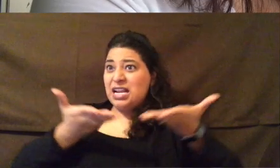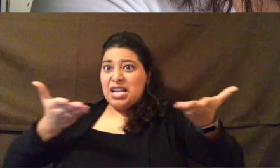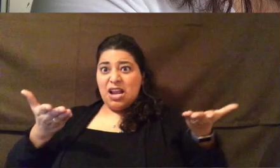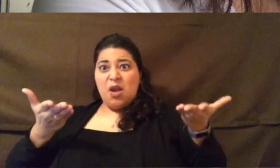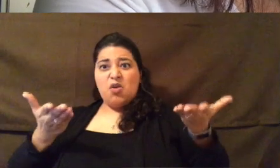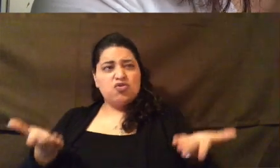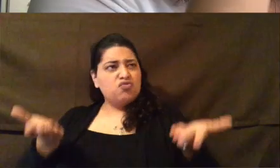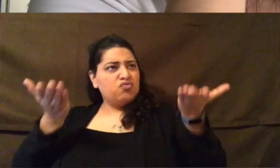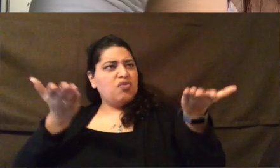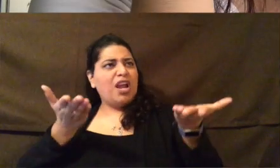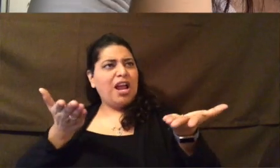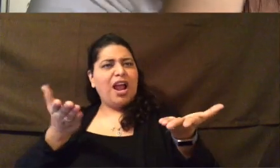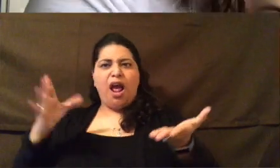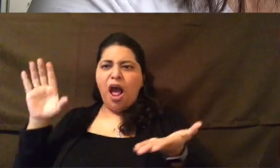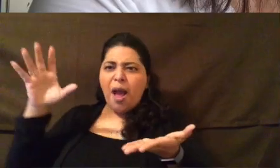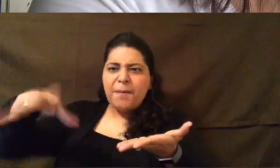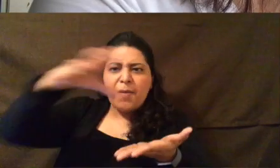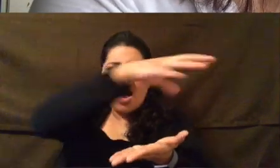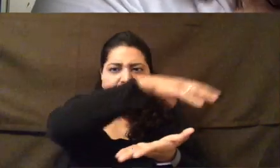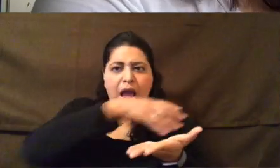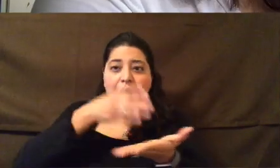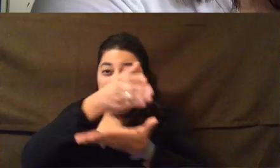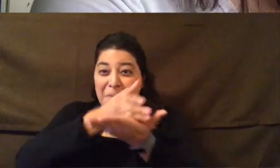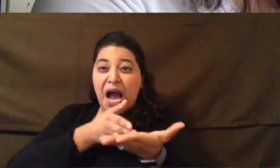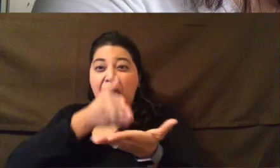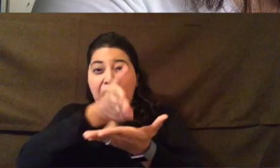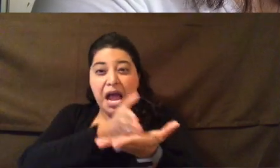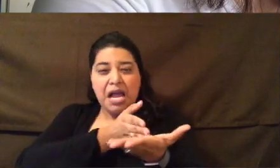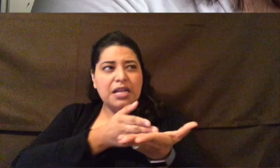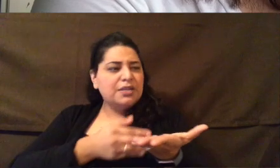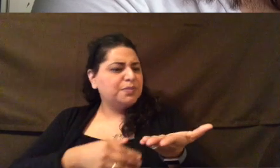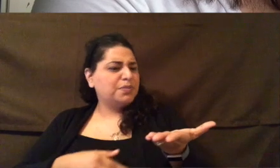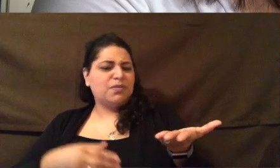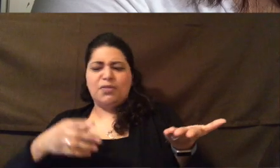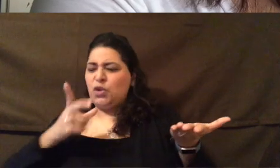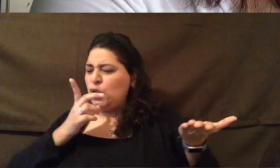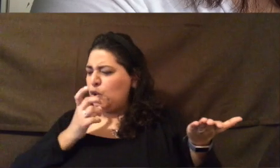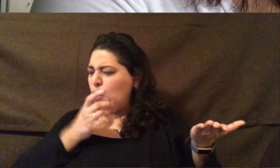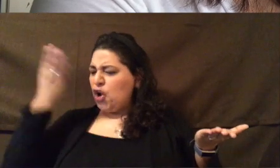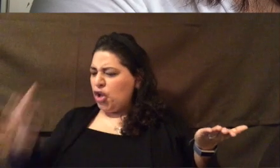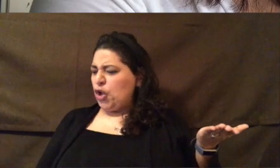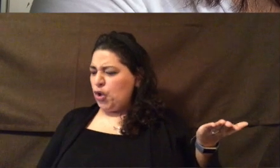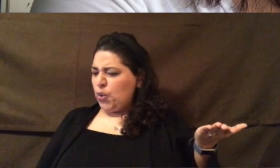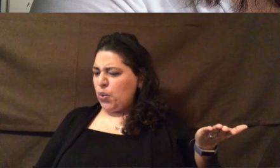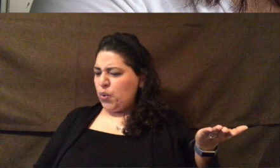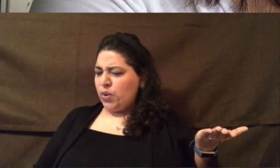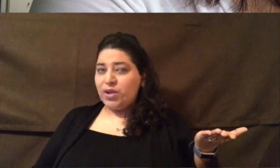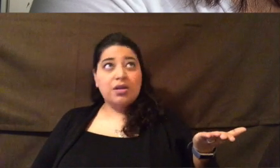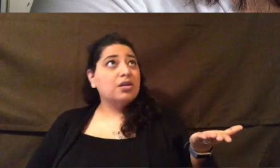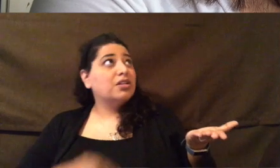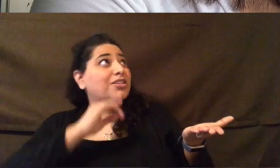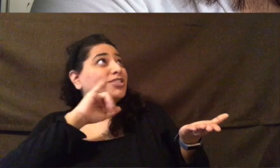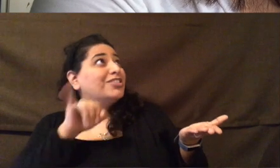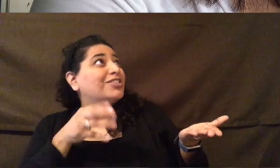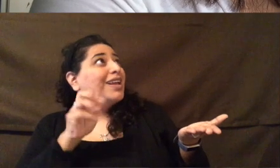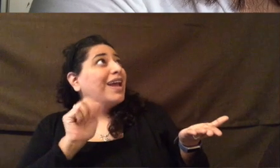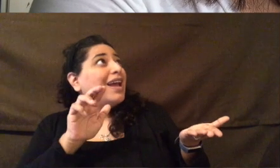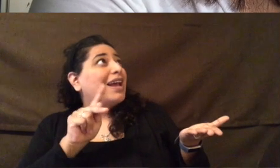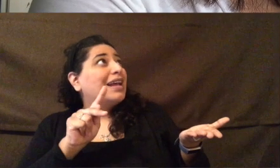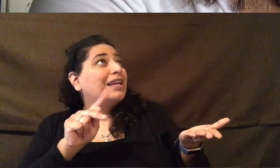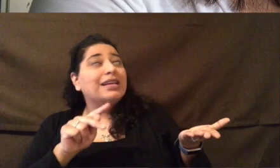of pies was standing a few feet away. "Who art thou?" he asked angrily. "Jack," squeaked